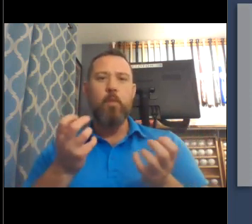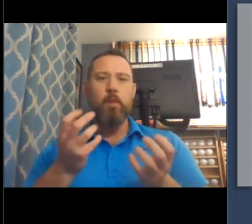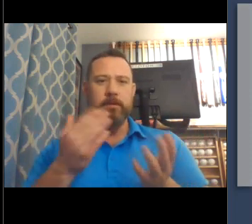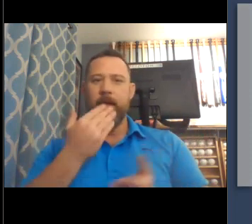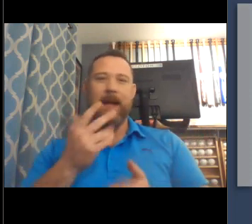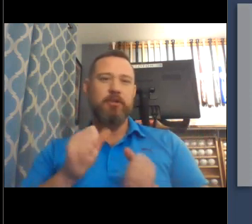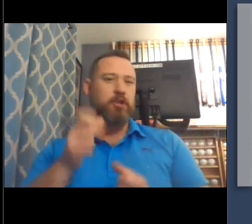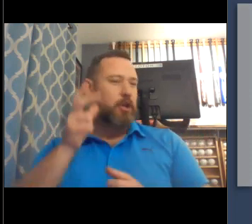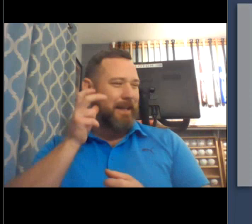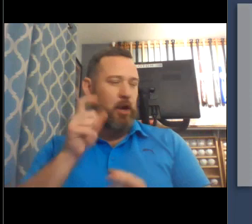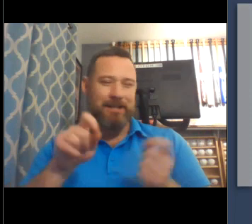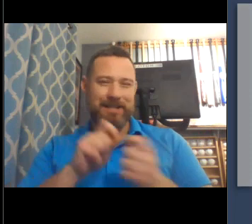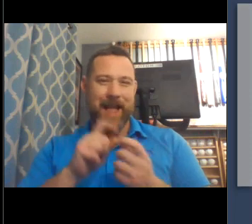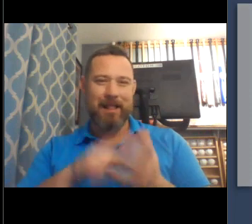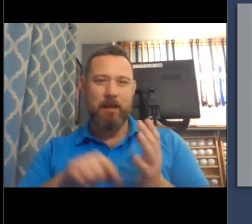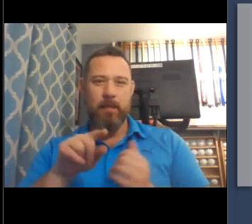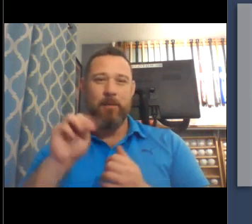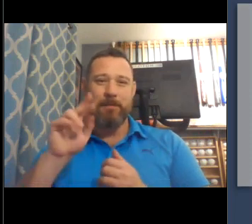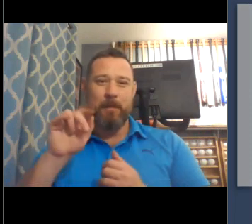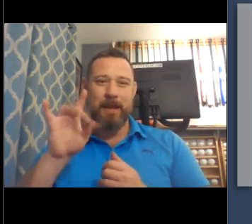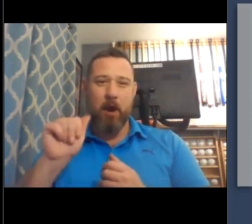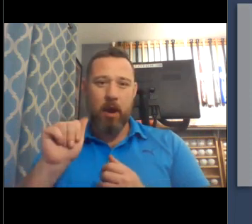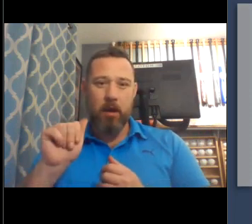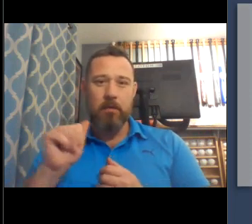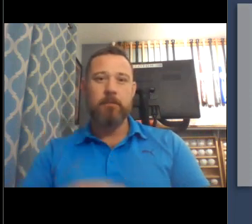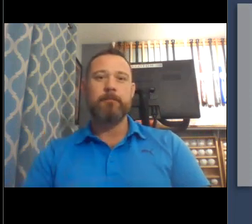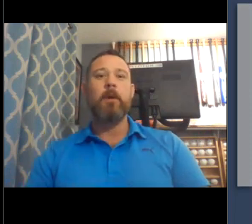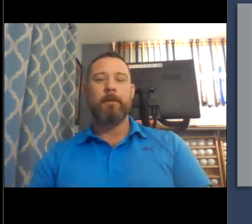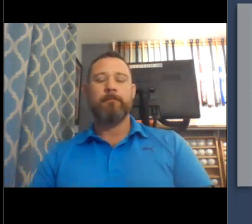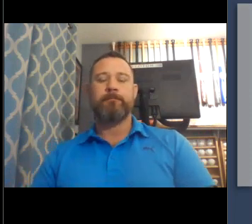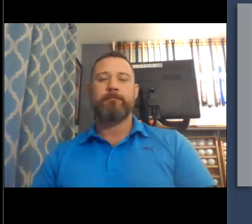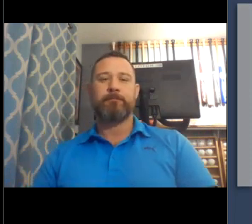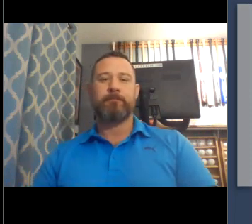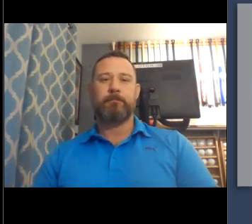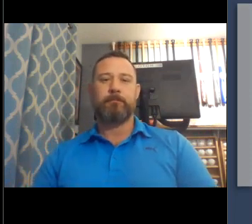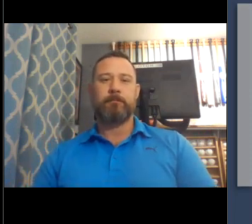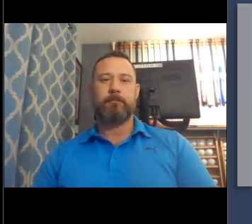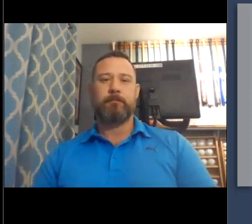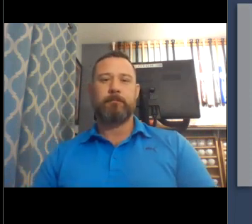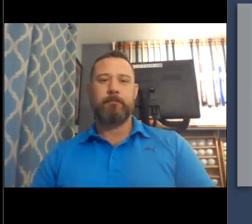exactly what the community was. So it's Madera? Madera, okay. Thank you.